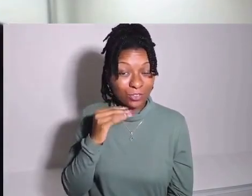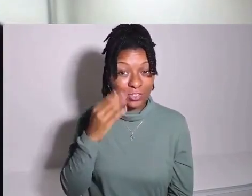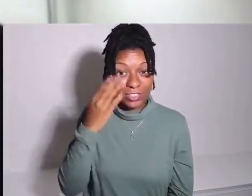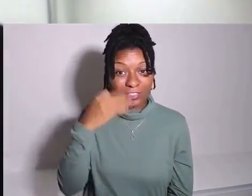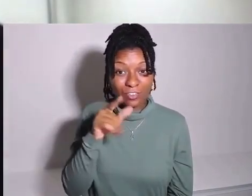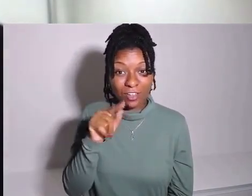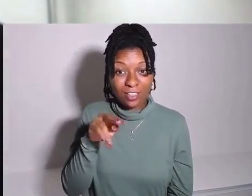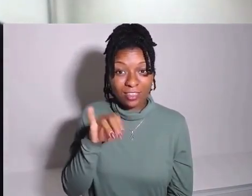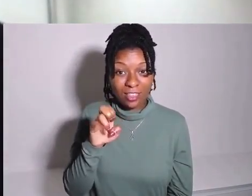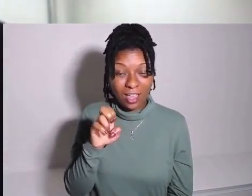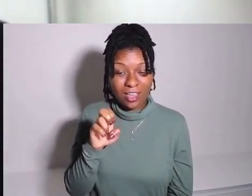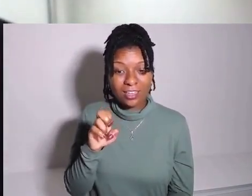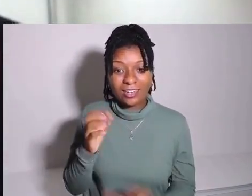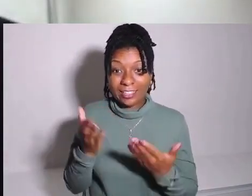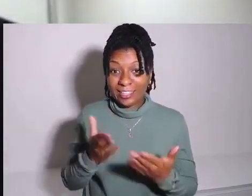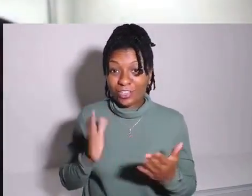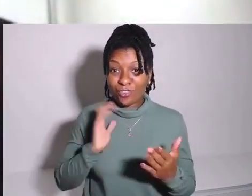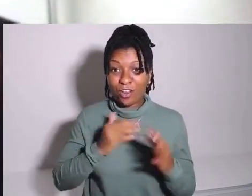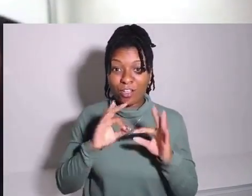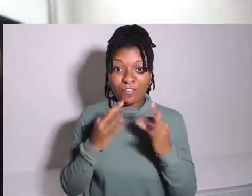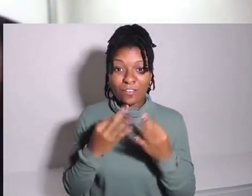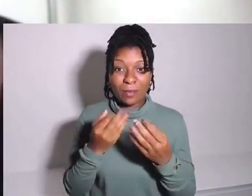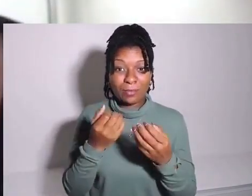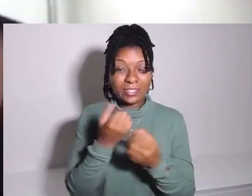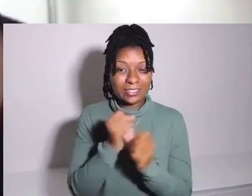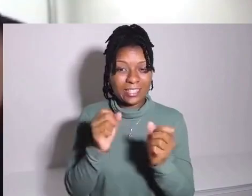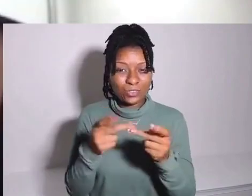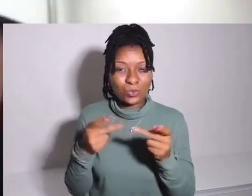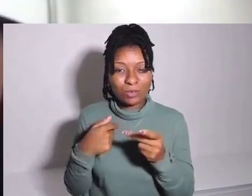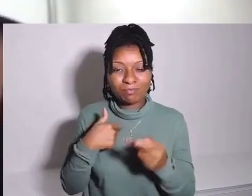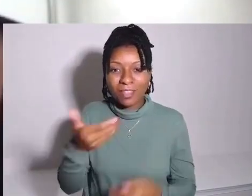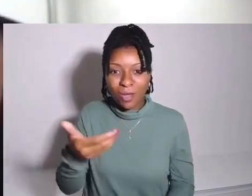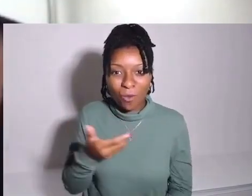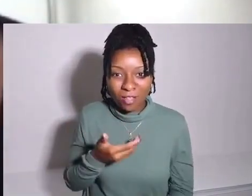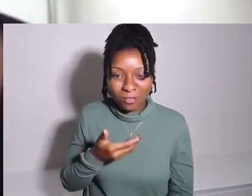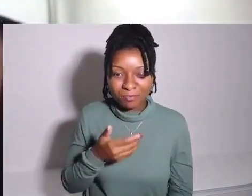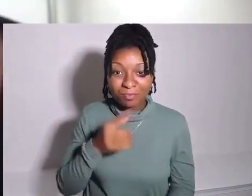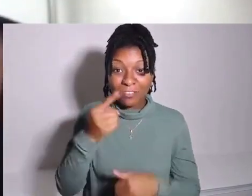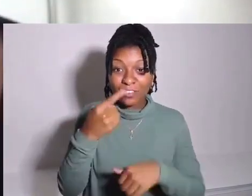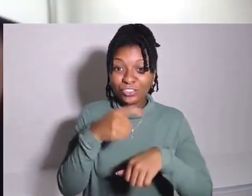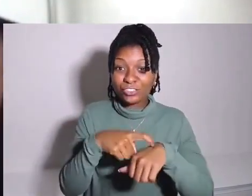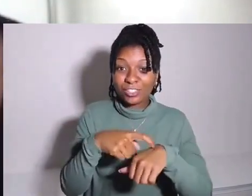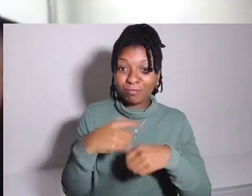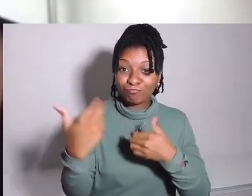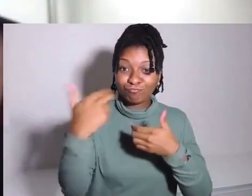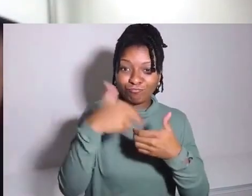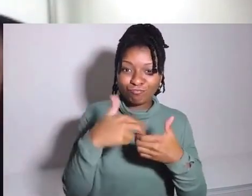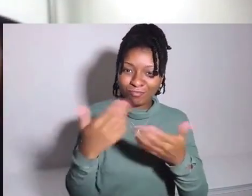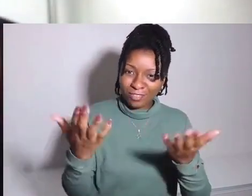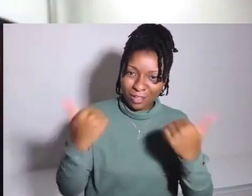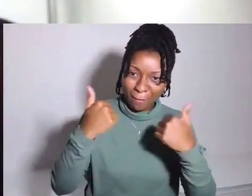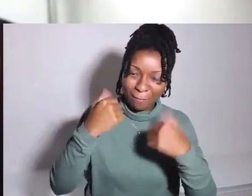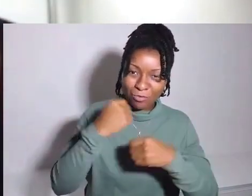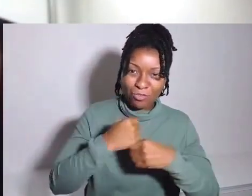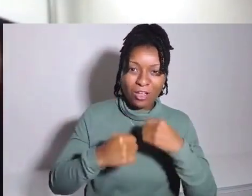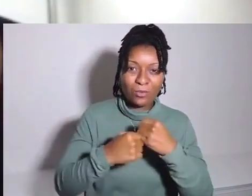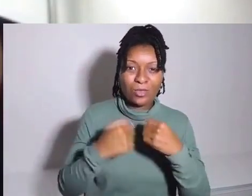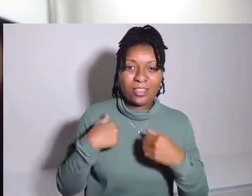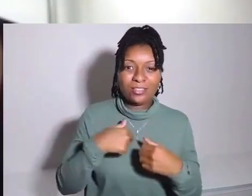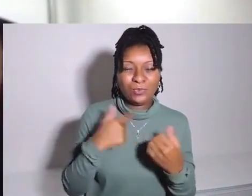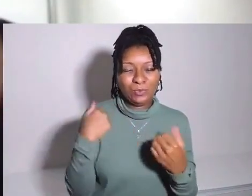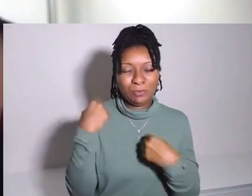in our Frontline Family Sanctuary, I welcome you. If this is your first time rocking with us, come on in because you know we've been waiting for